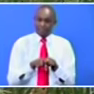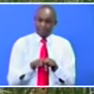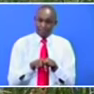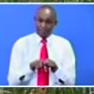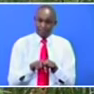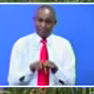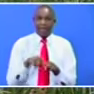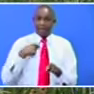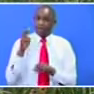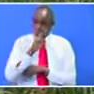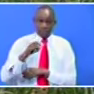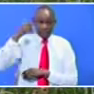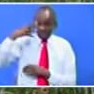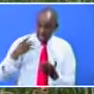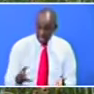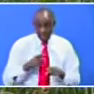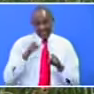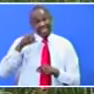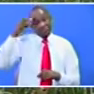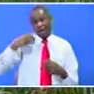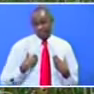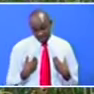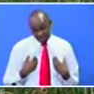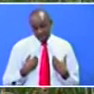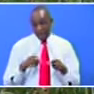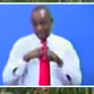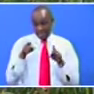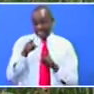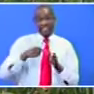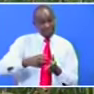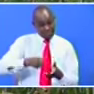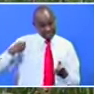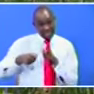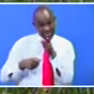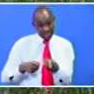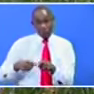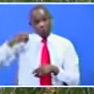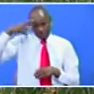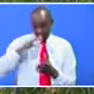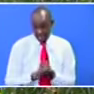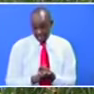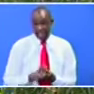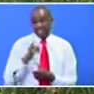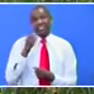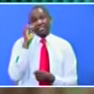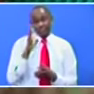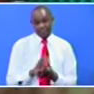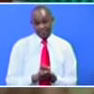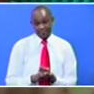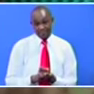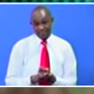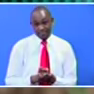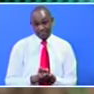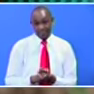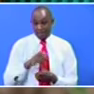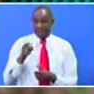kwa sababu ni inatumia jua na hapa ni mahali ya jua. Lakini hii mashine hii ya stima sina kugharimu. Farmers